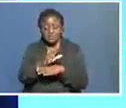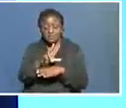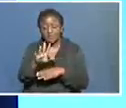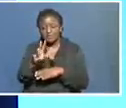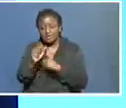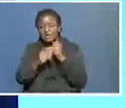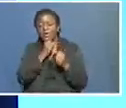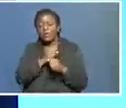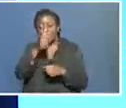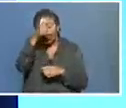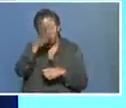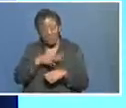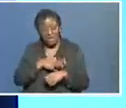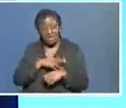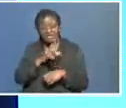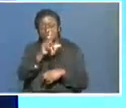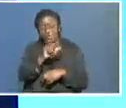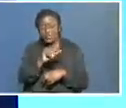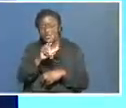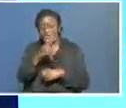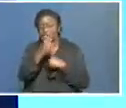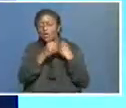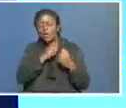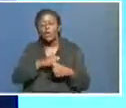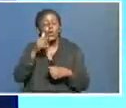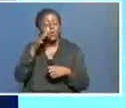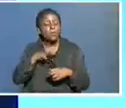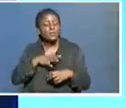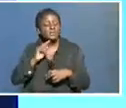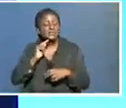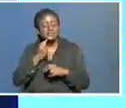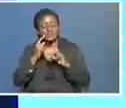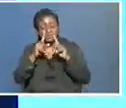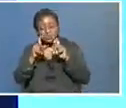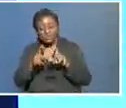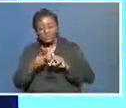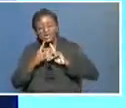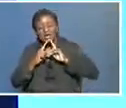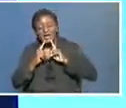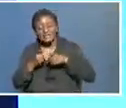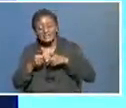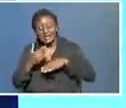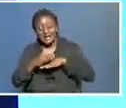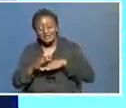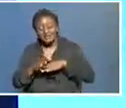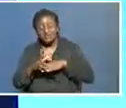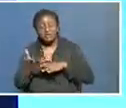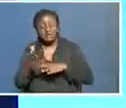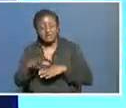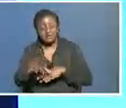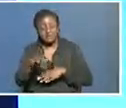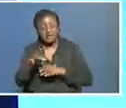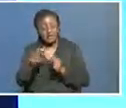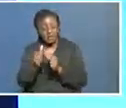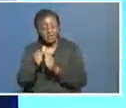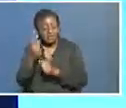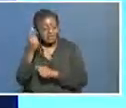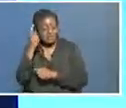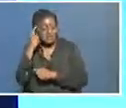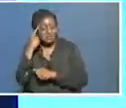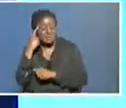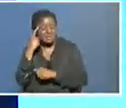and a 23-year-old woman have some serious questions to answer after they were reportedly found with suspected